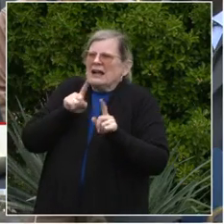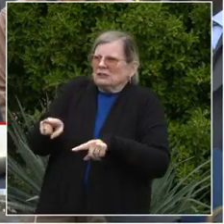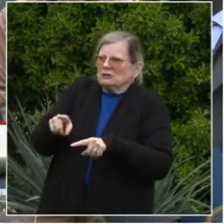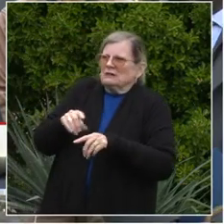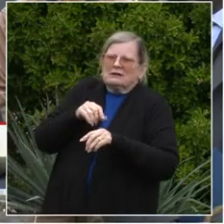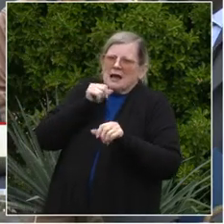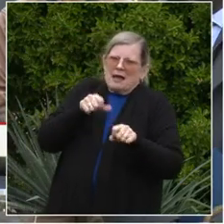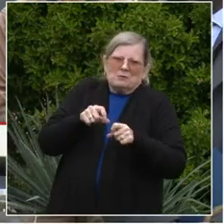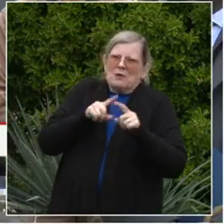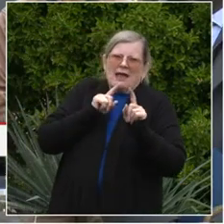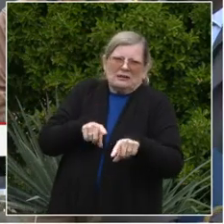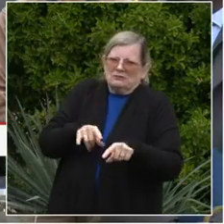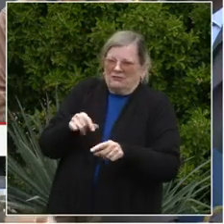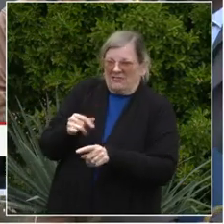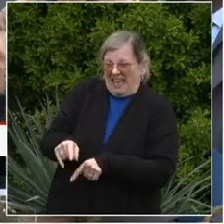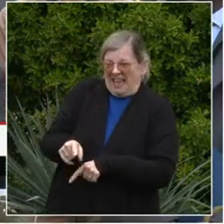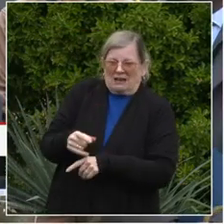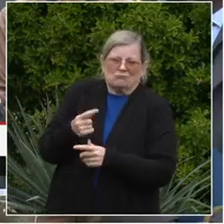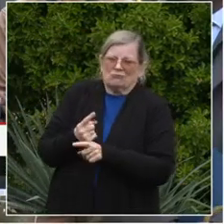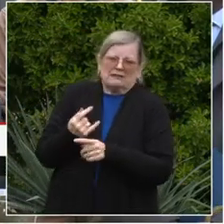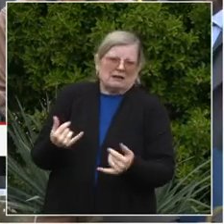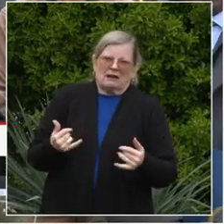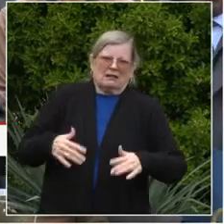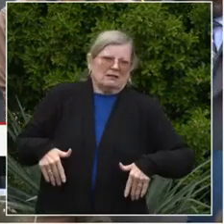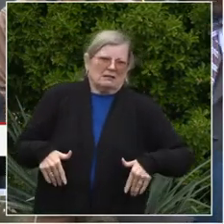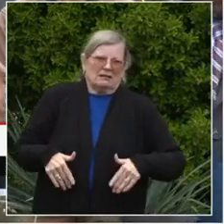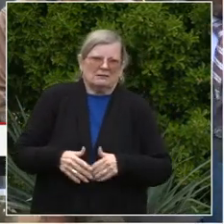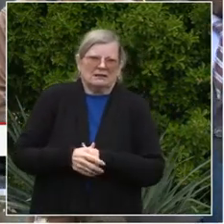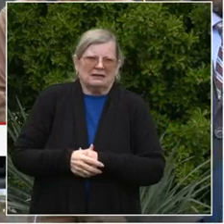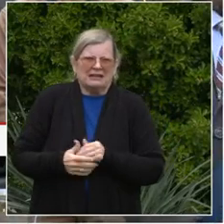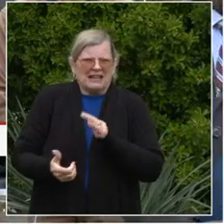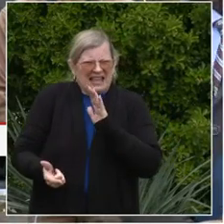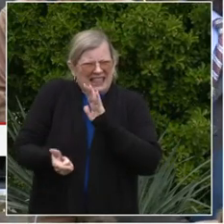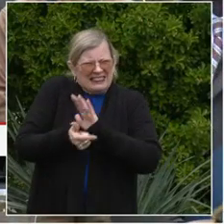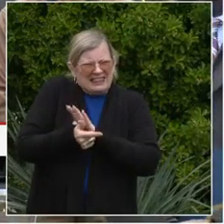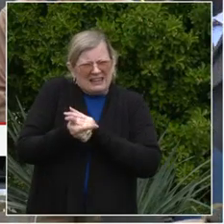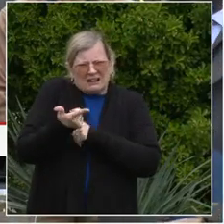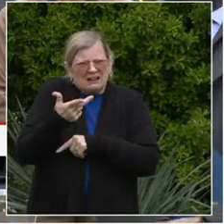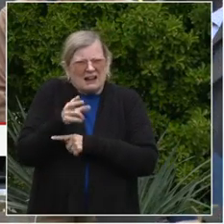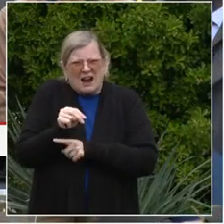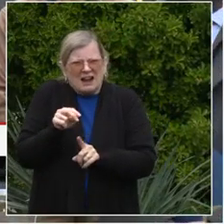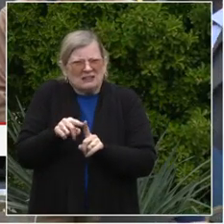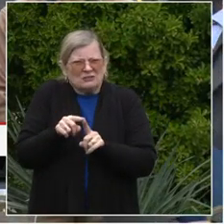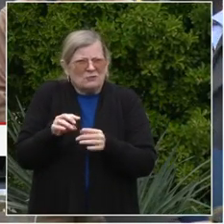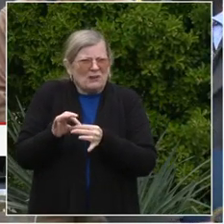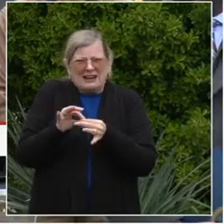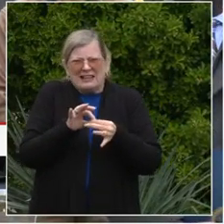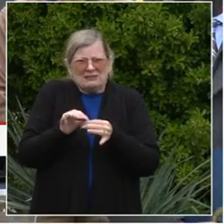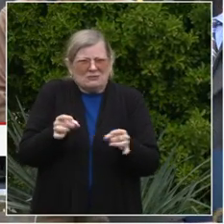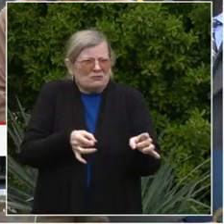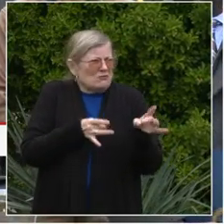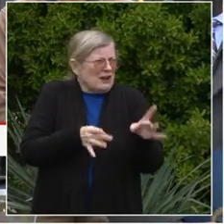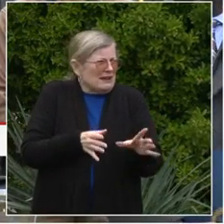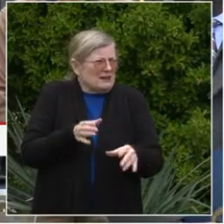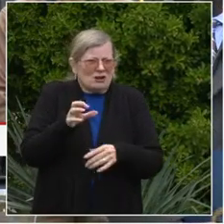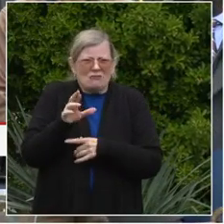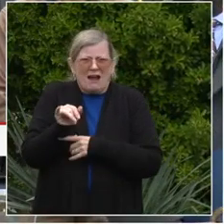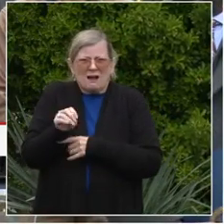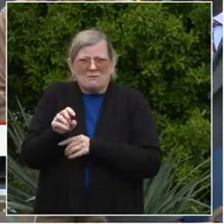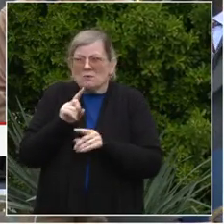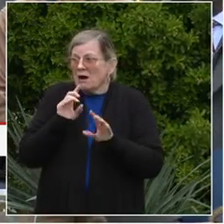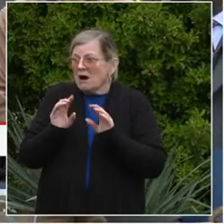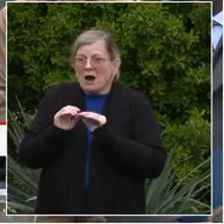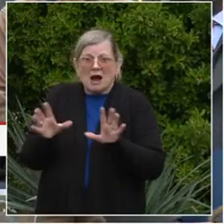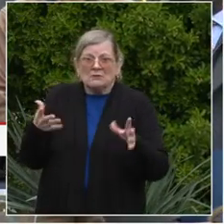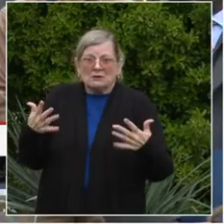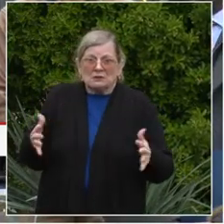at this minute, Lou. Legal firearms related to hate crimes. No, nothing jumps out at me. I mean, that's something obviously that we'll continue to look